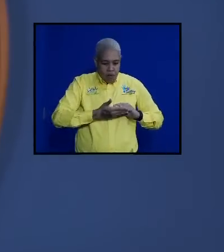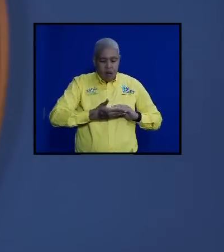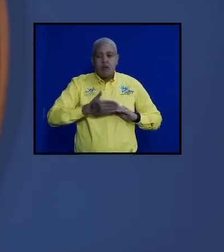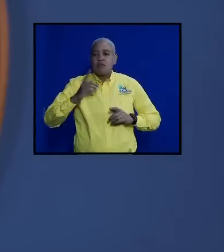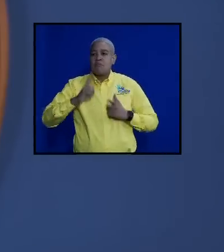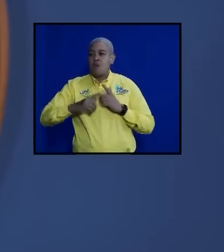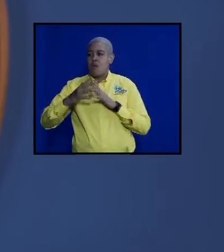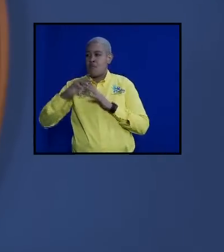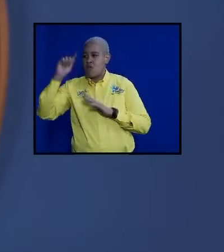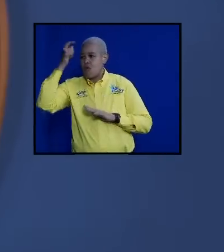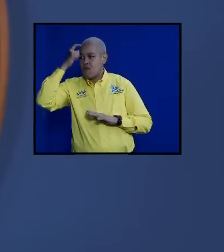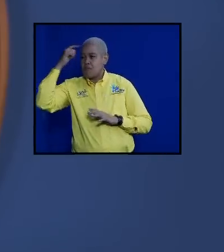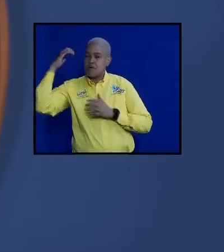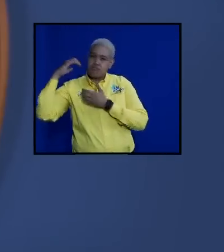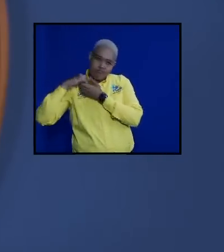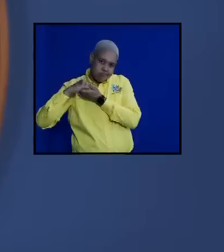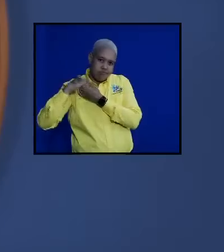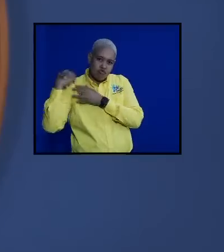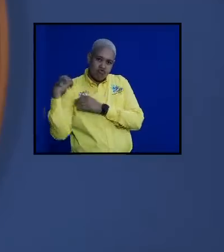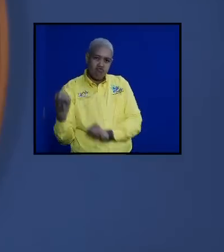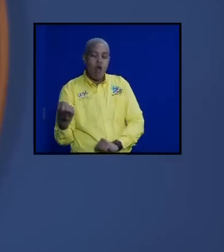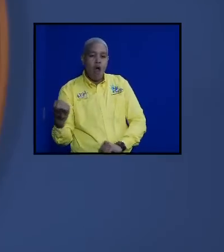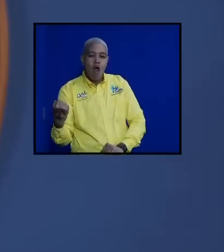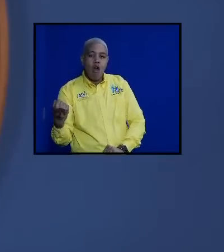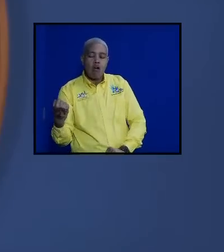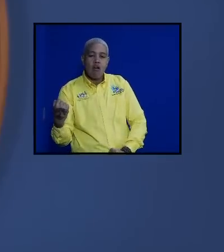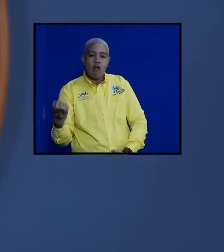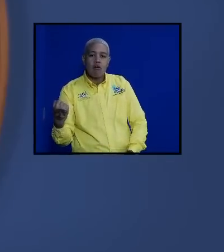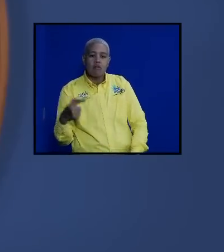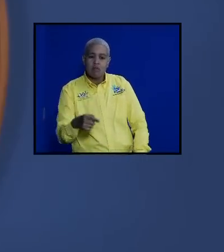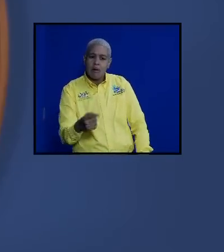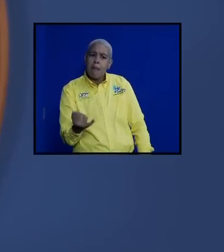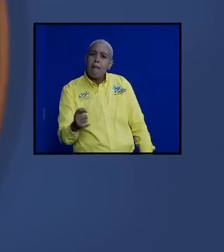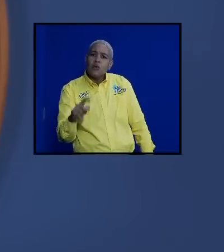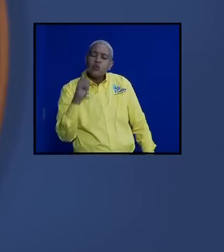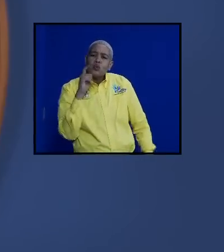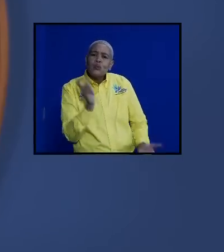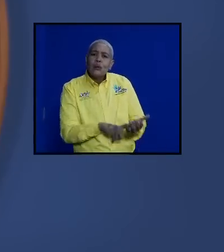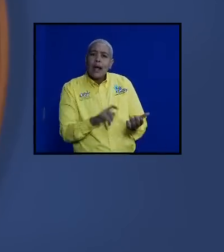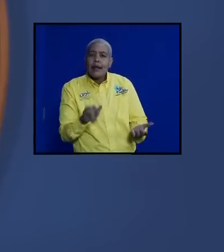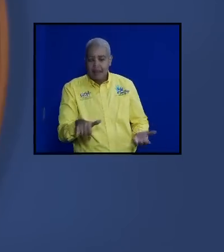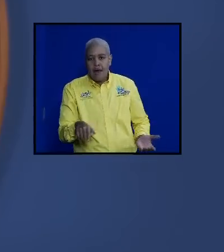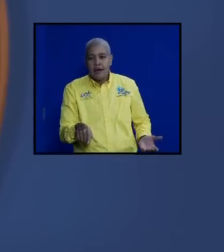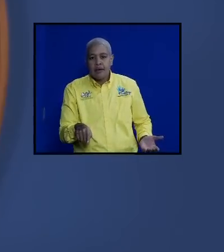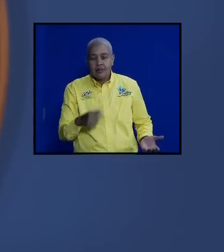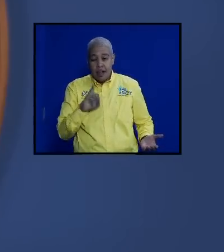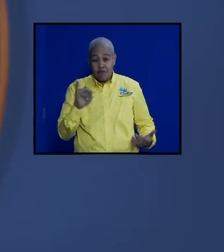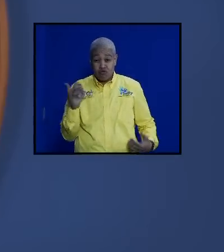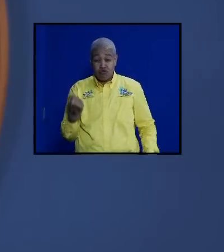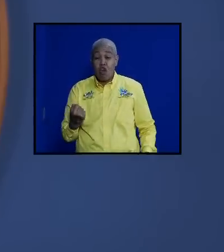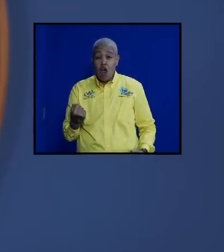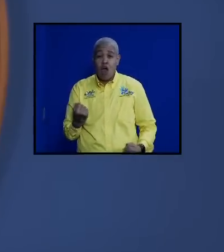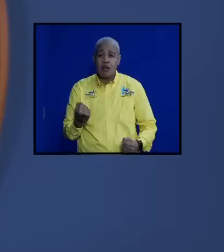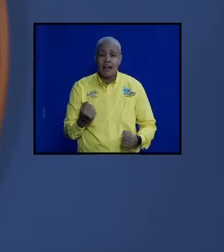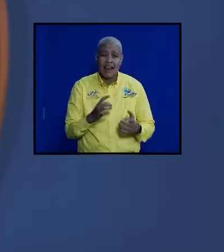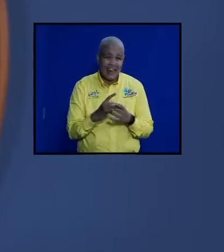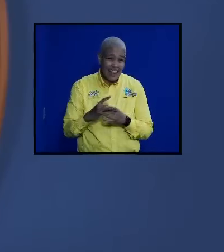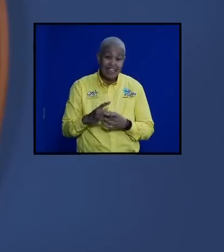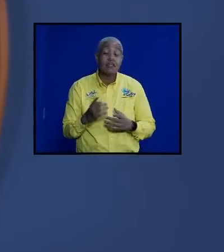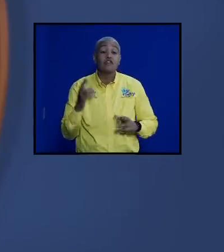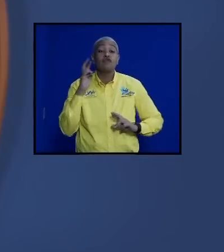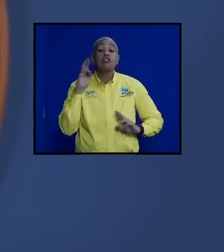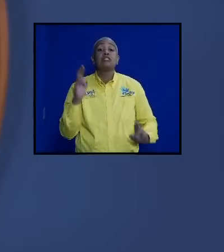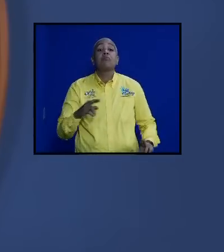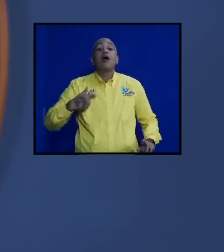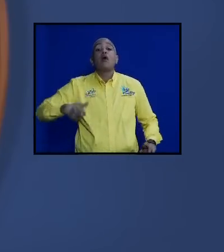have very strong and well-respected political, diplomatic links, and